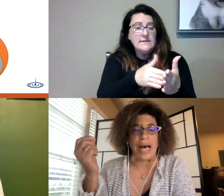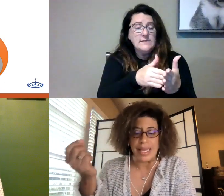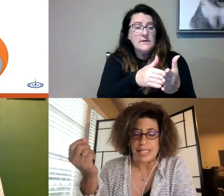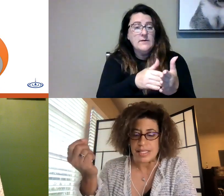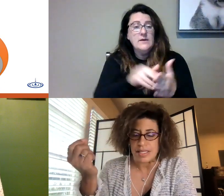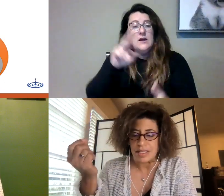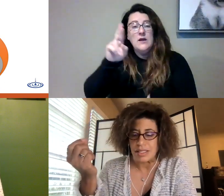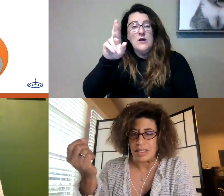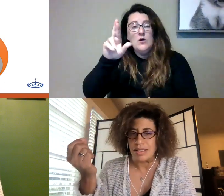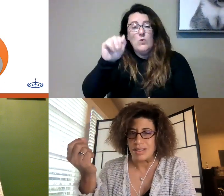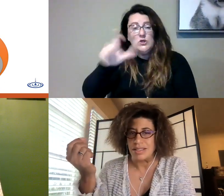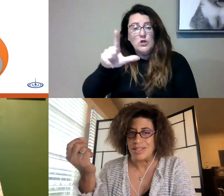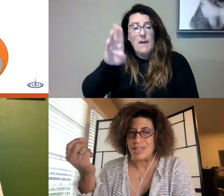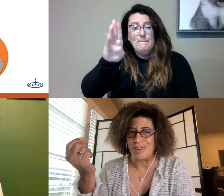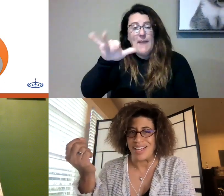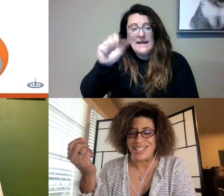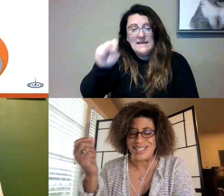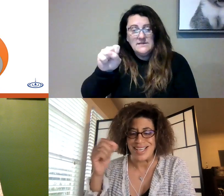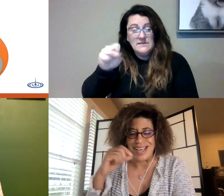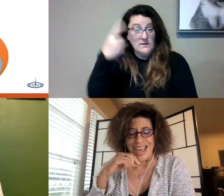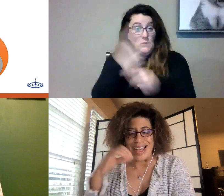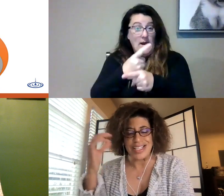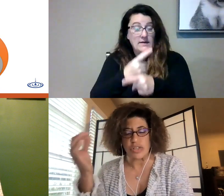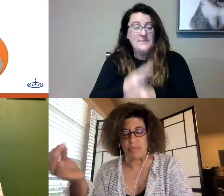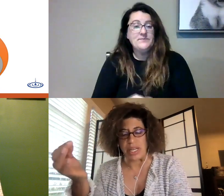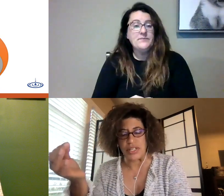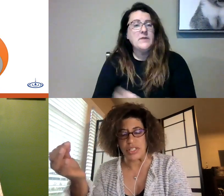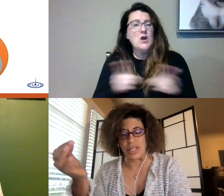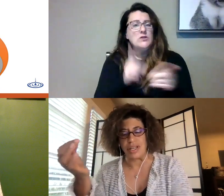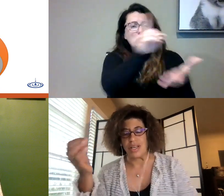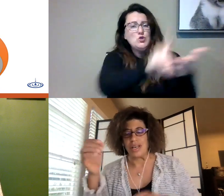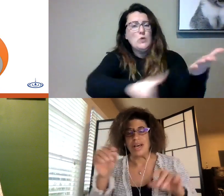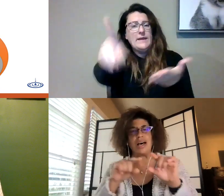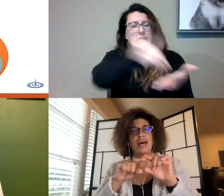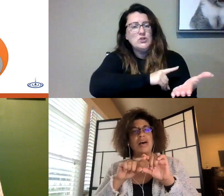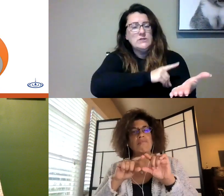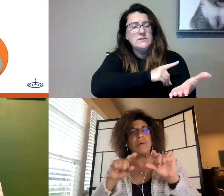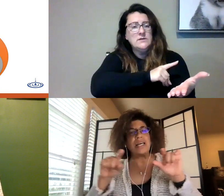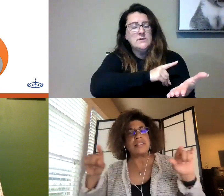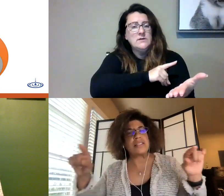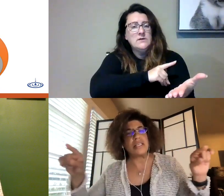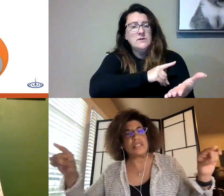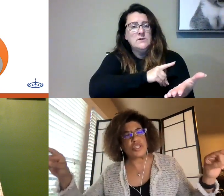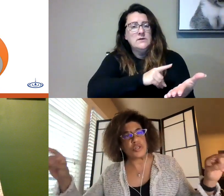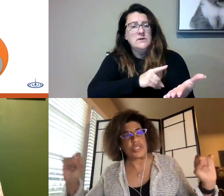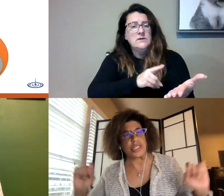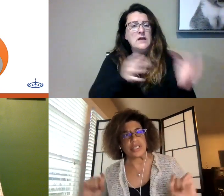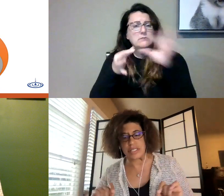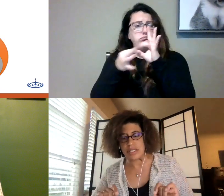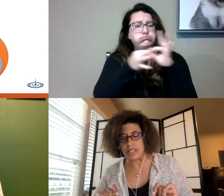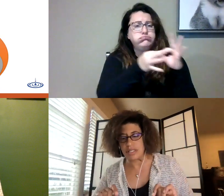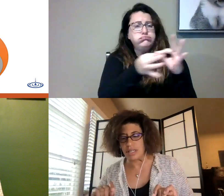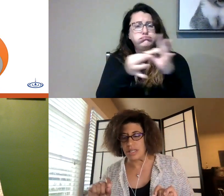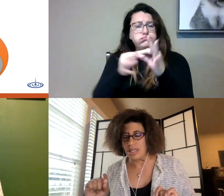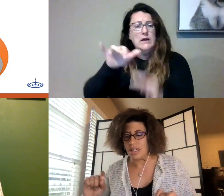racial bias, right? And discrimination amongst